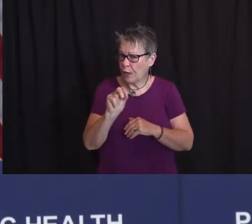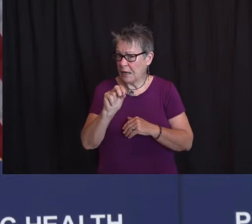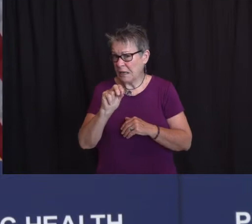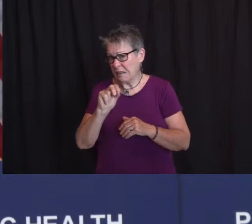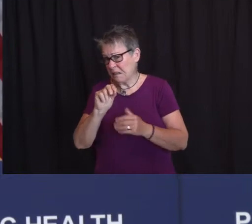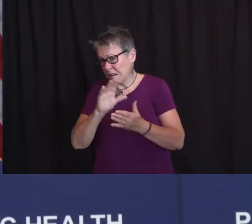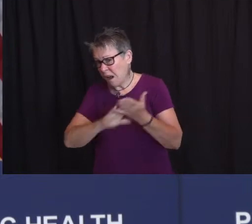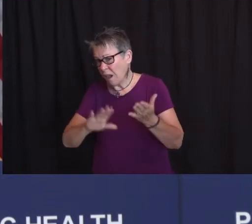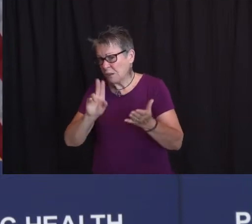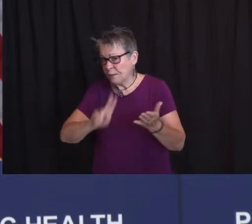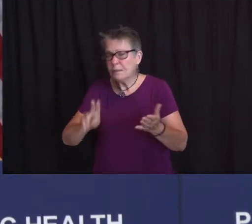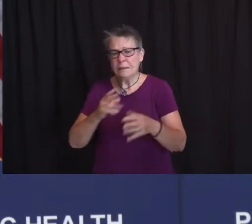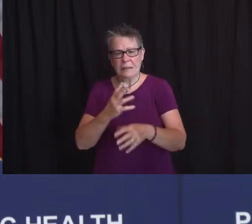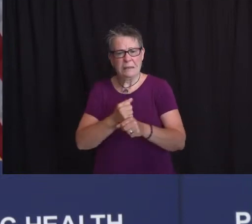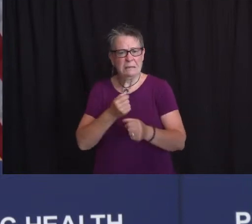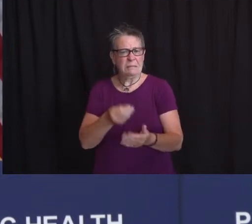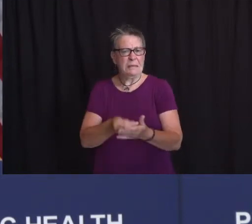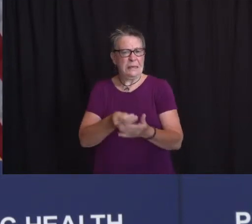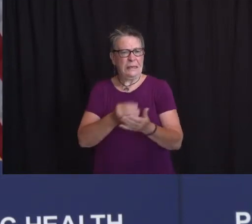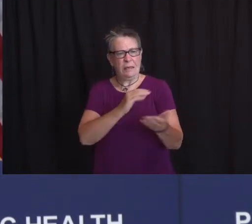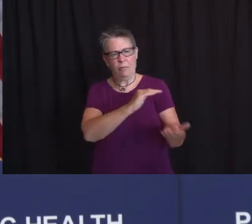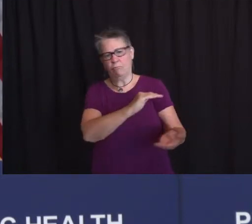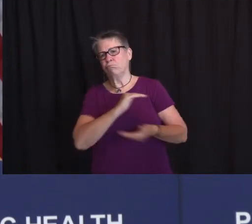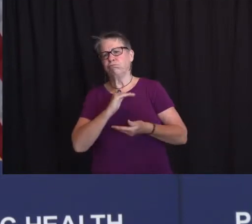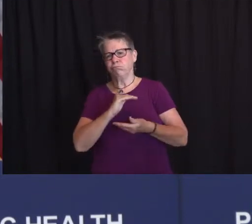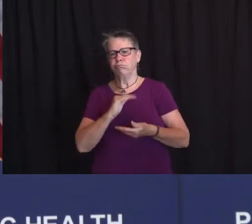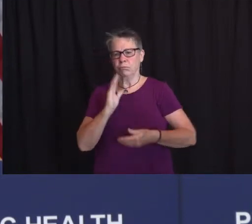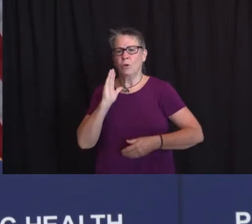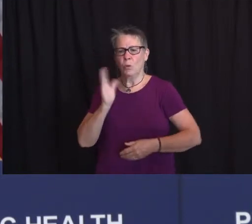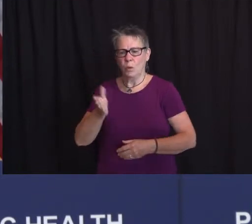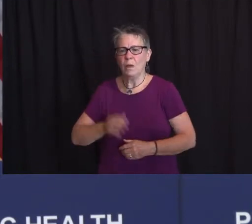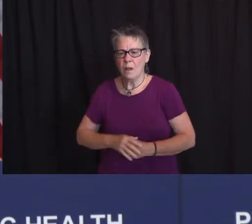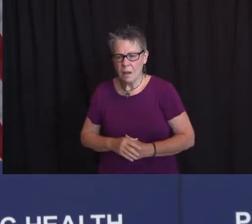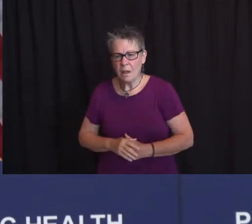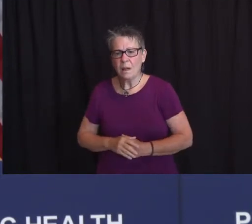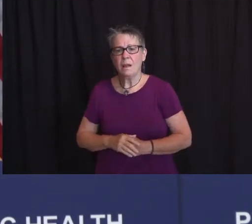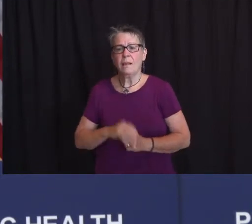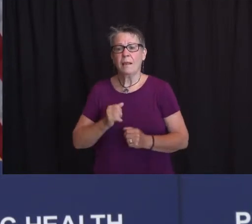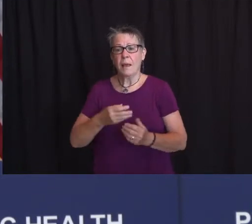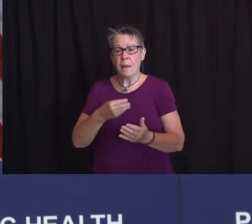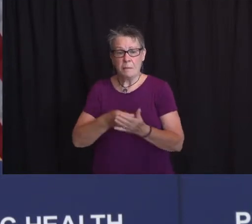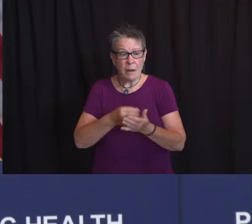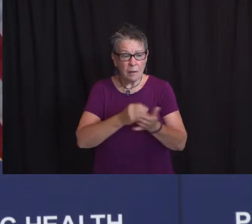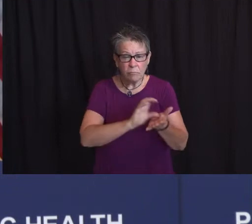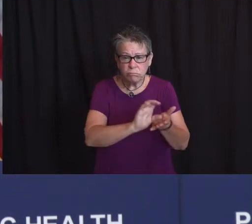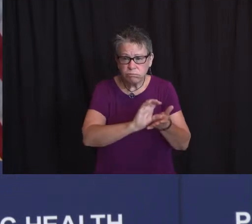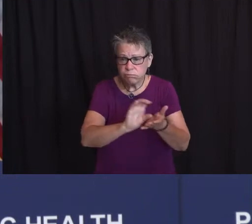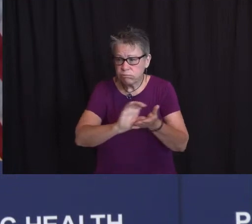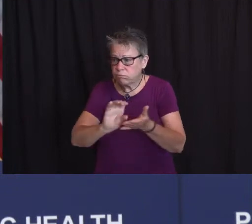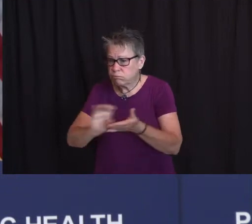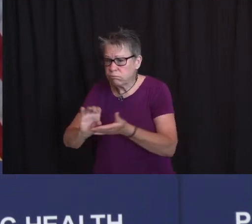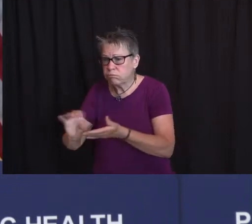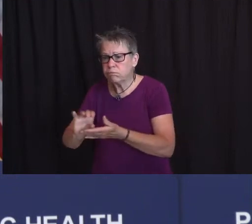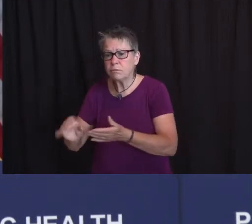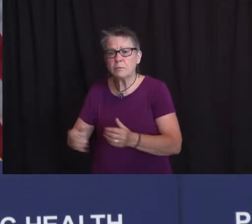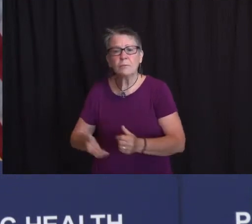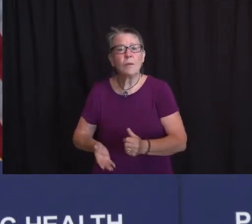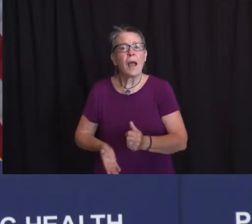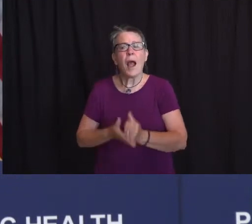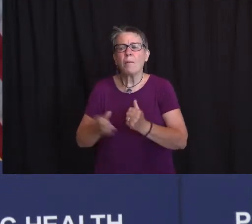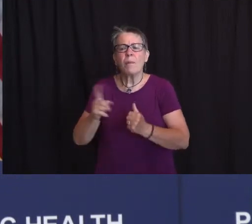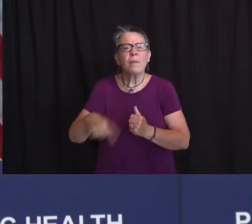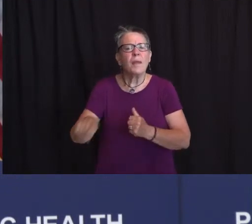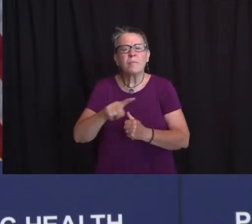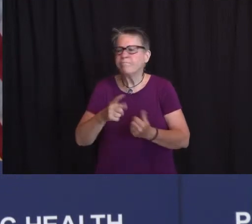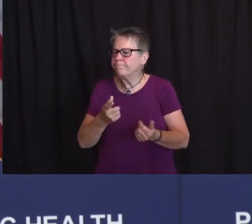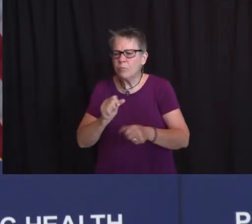sustainable solutions, funding will help institutions develop system-wide reforms that pave the way for long-term